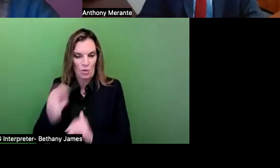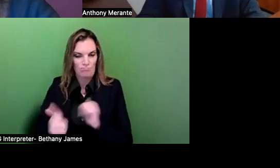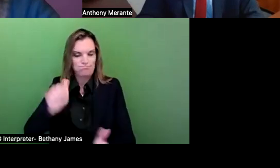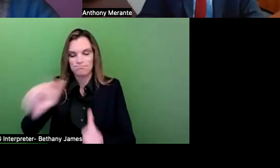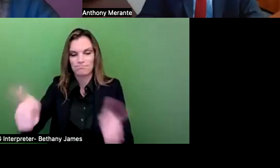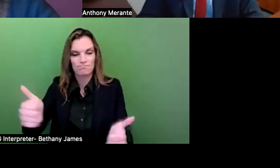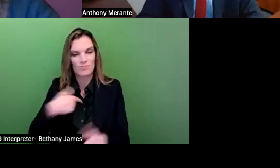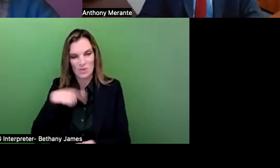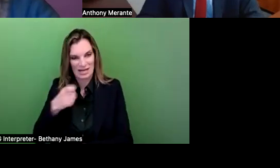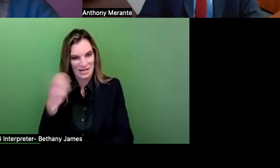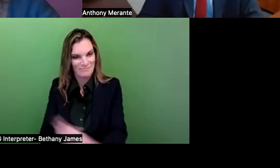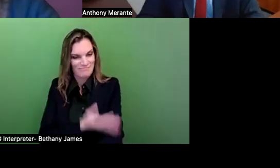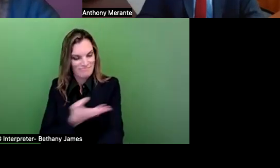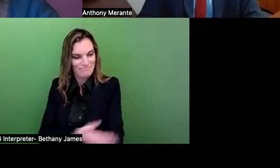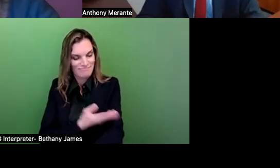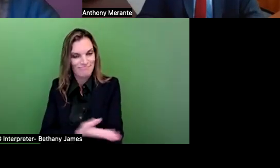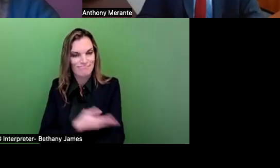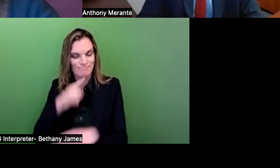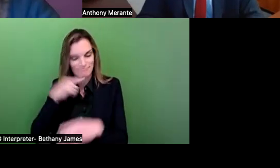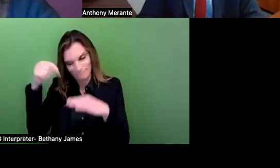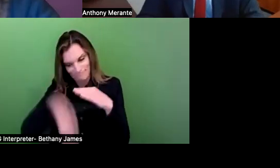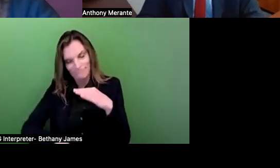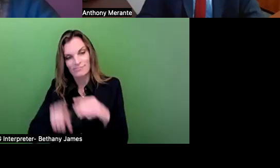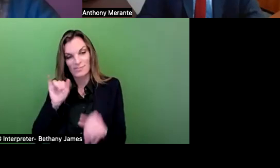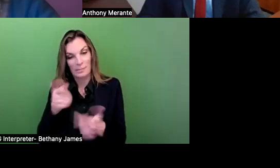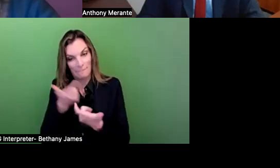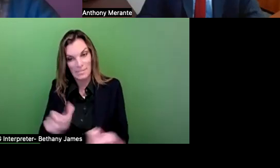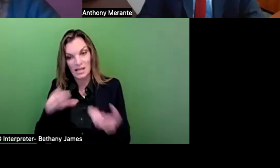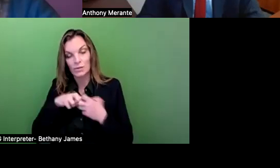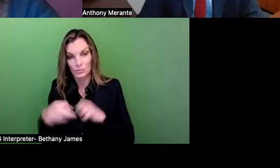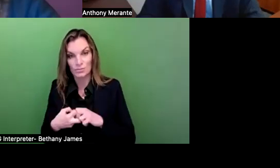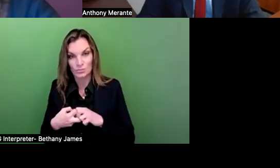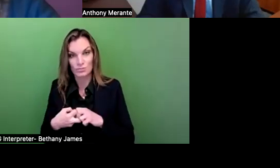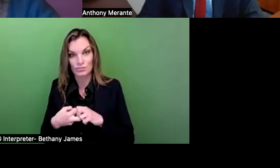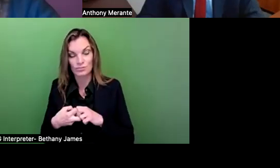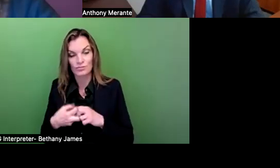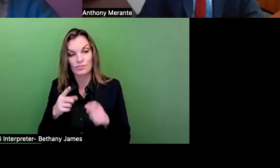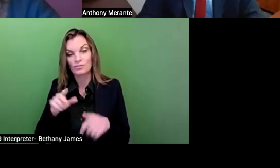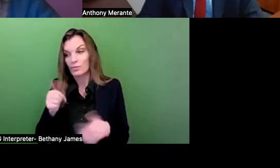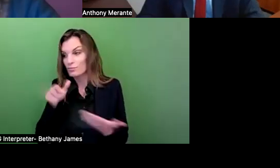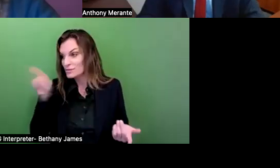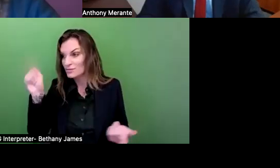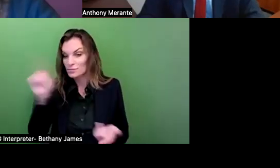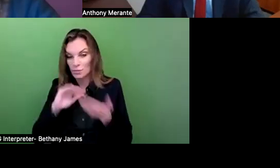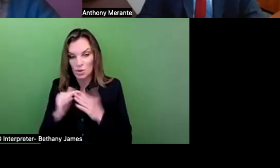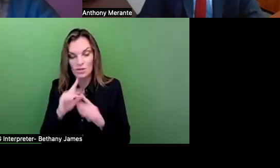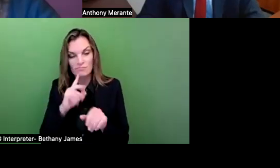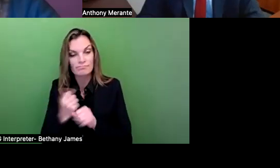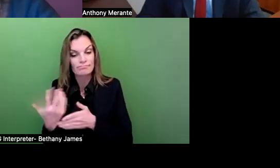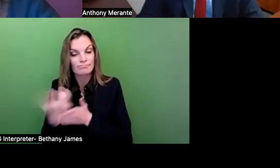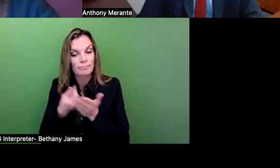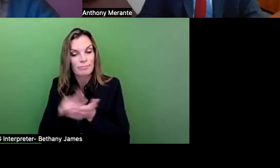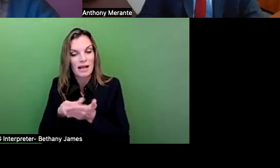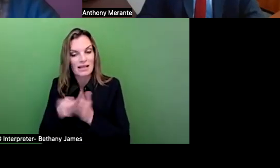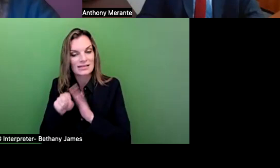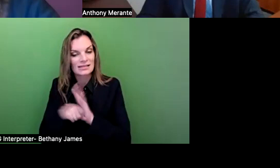the infrastructure. It is a major issue here. Other local communities are getting money from the state to take a look